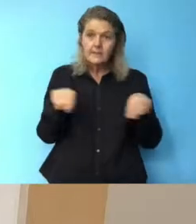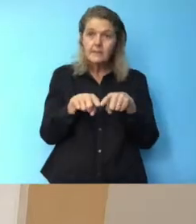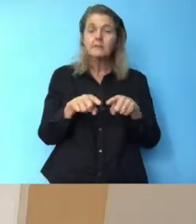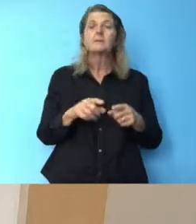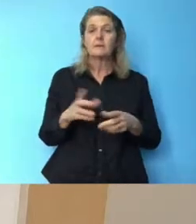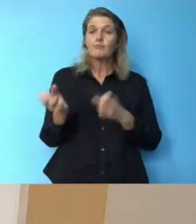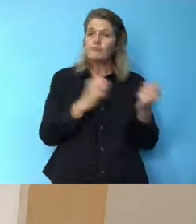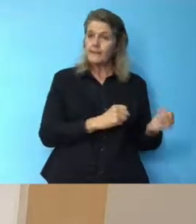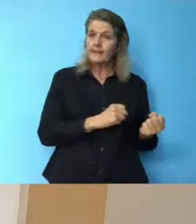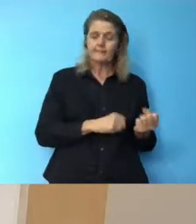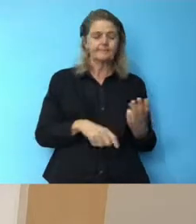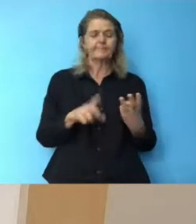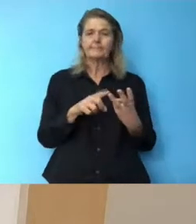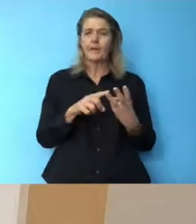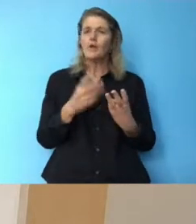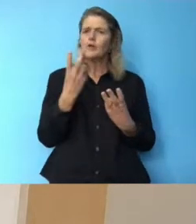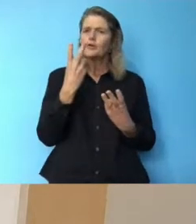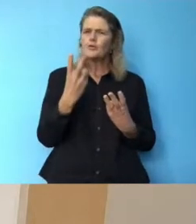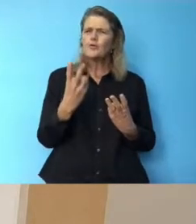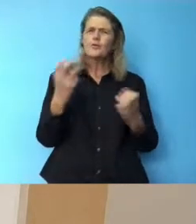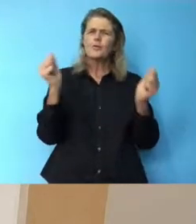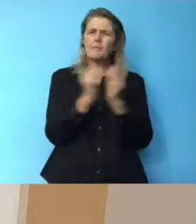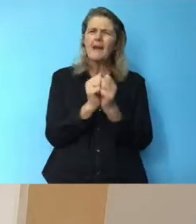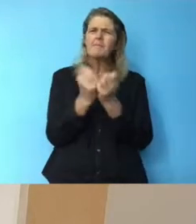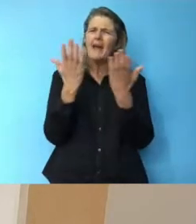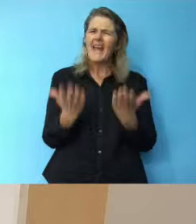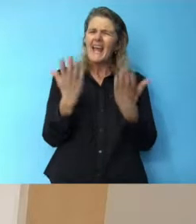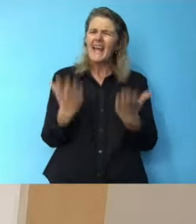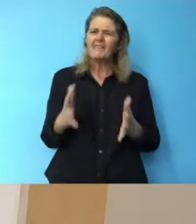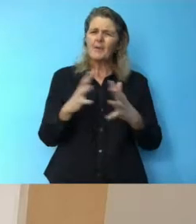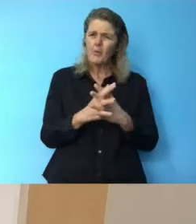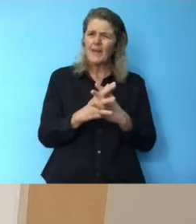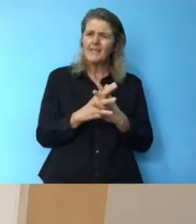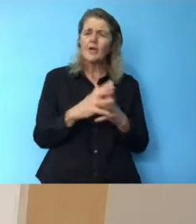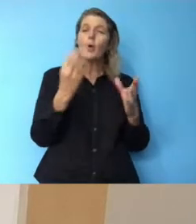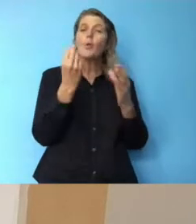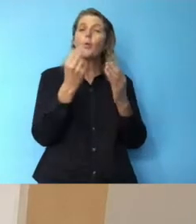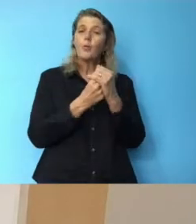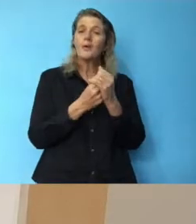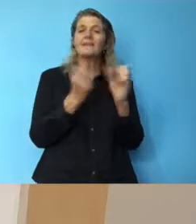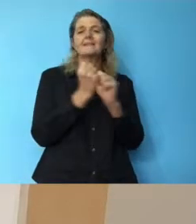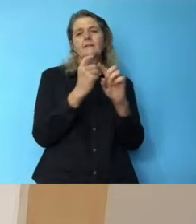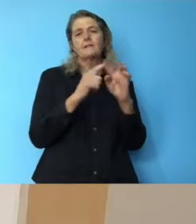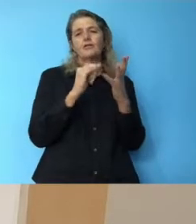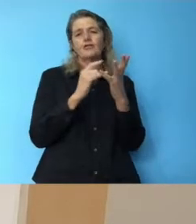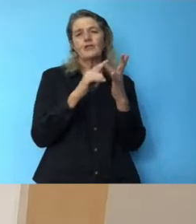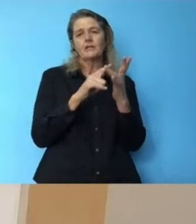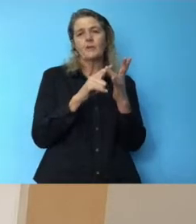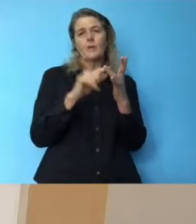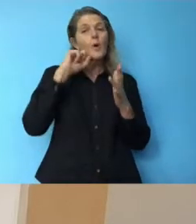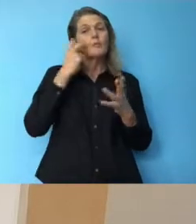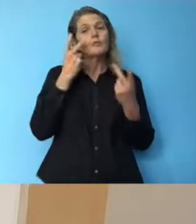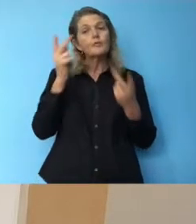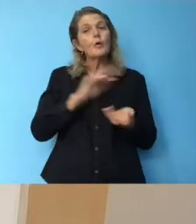want two sheets of heavyweight cartridge, and they need to be gessoed. I'm going to do a demo on that later, and that will